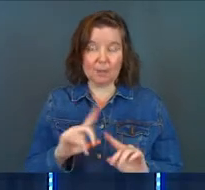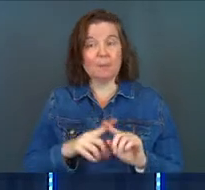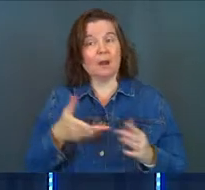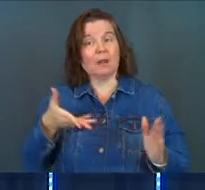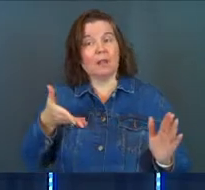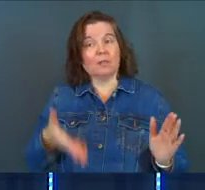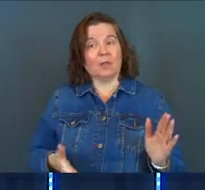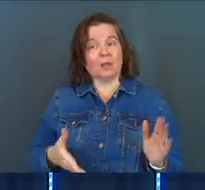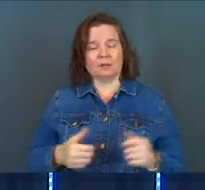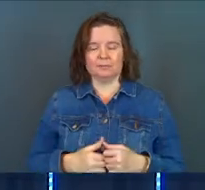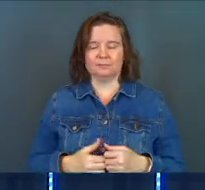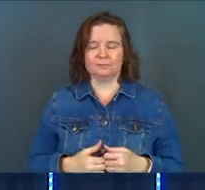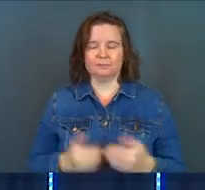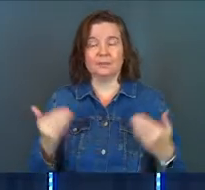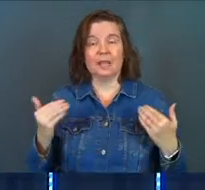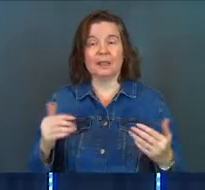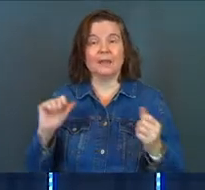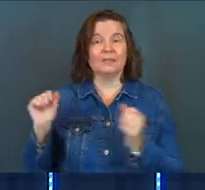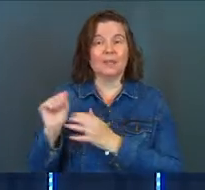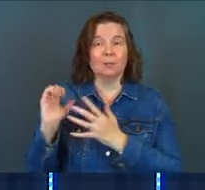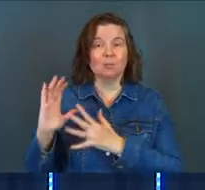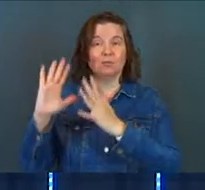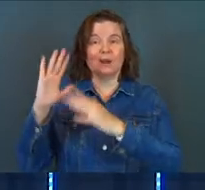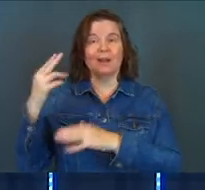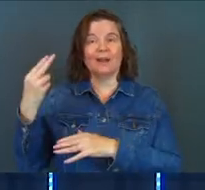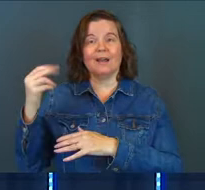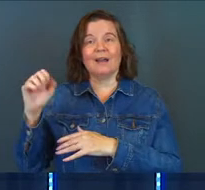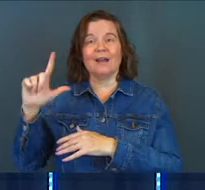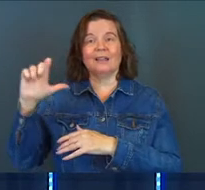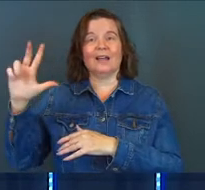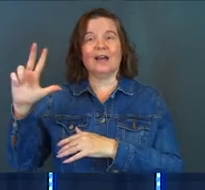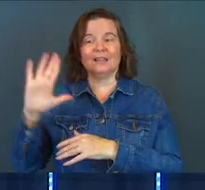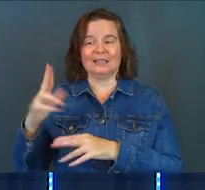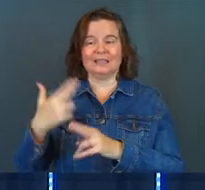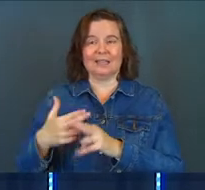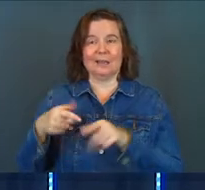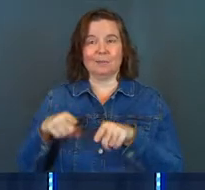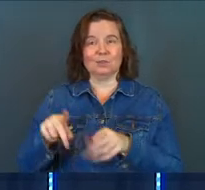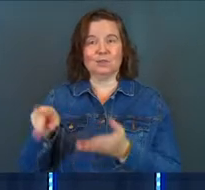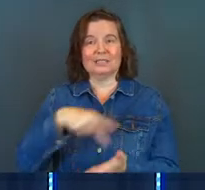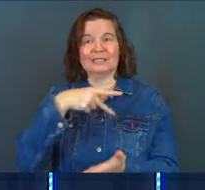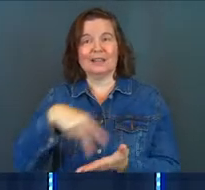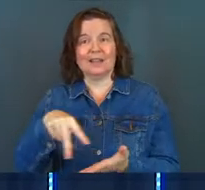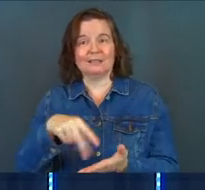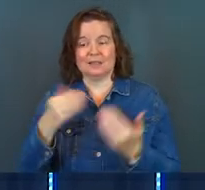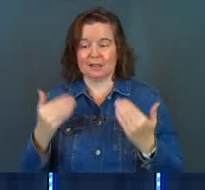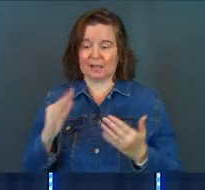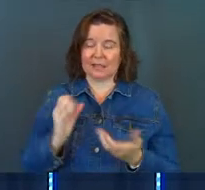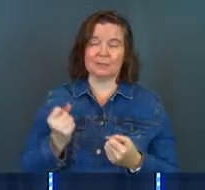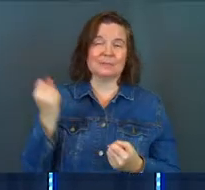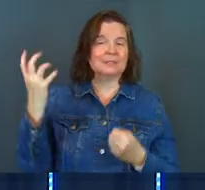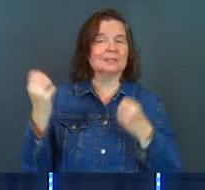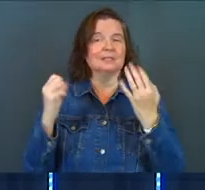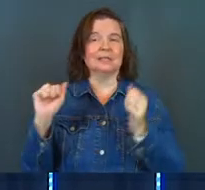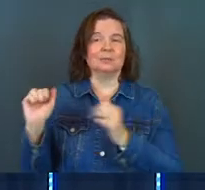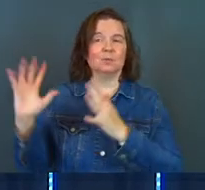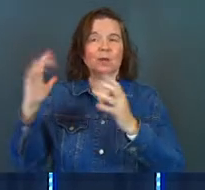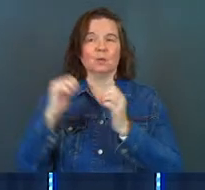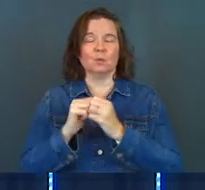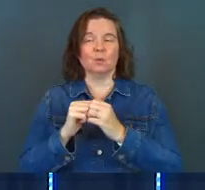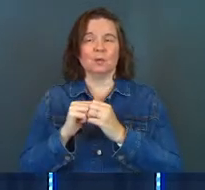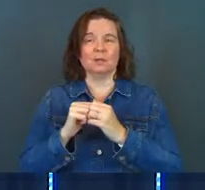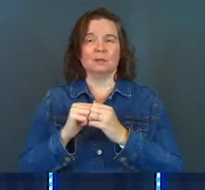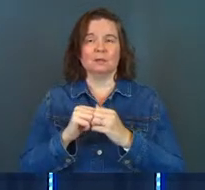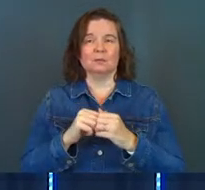there. Let them praise or halal his name in the dance. Let them sing praises with the